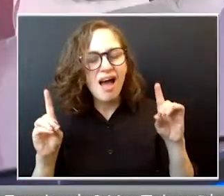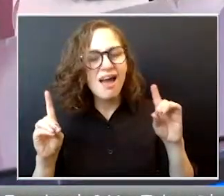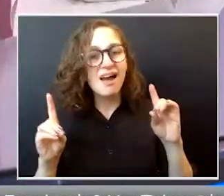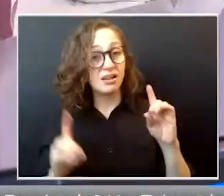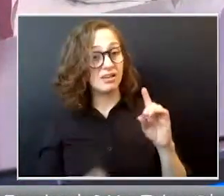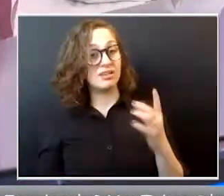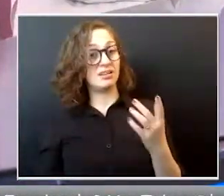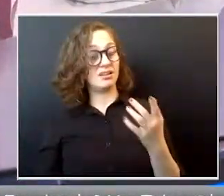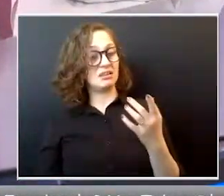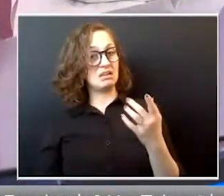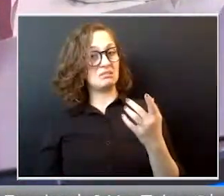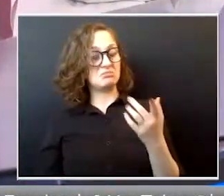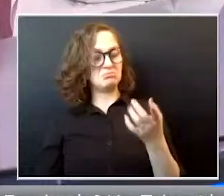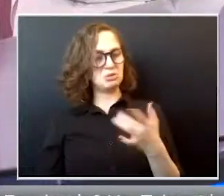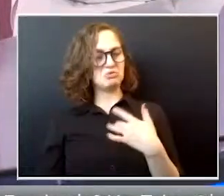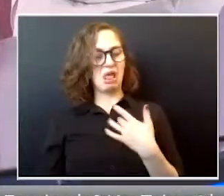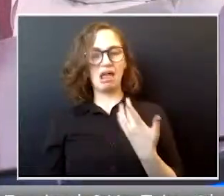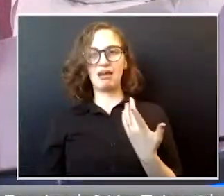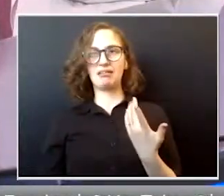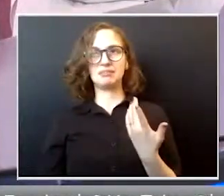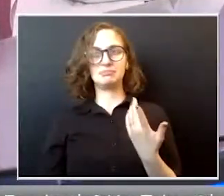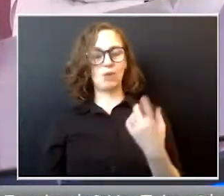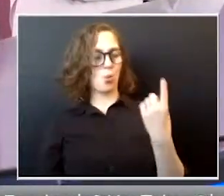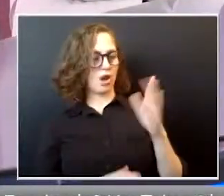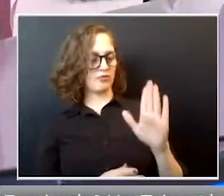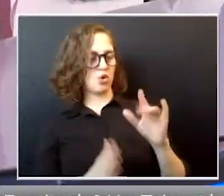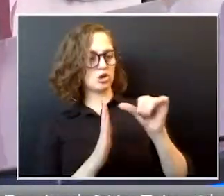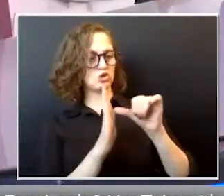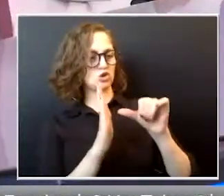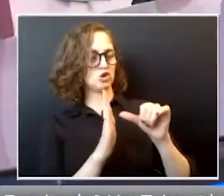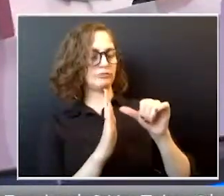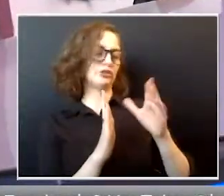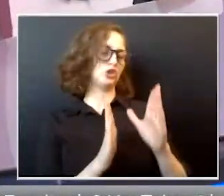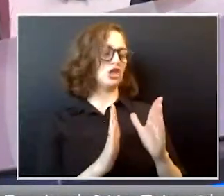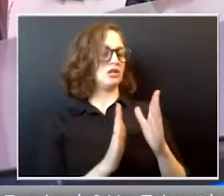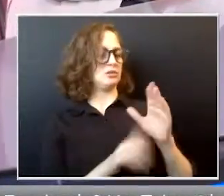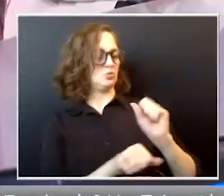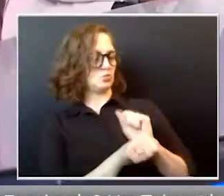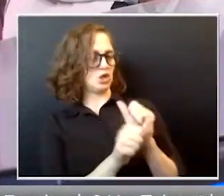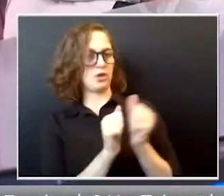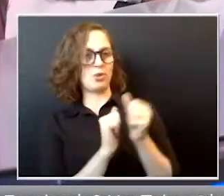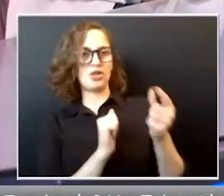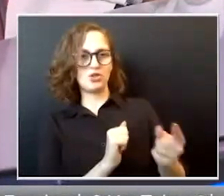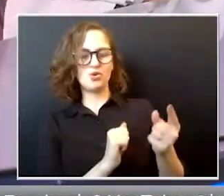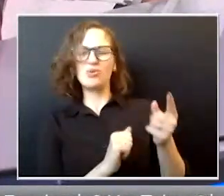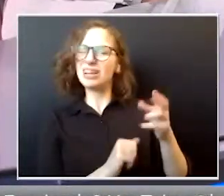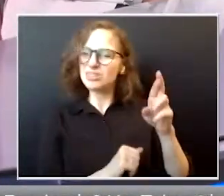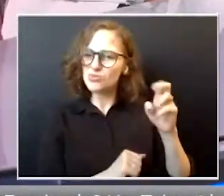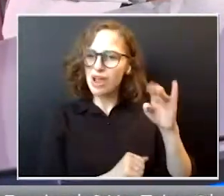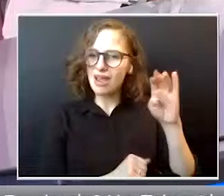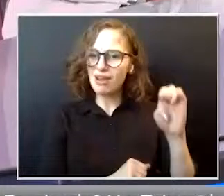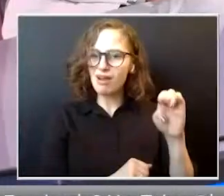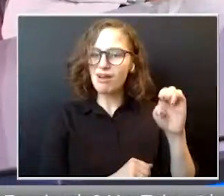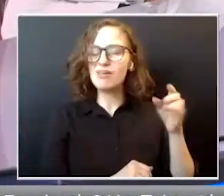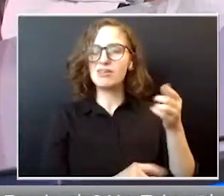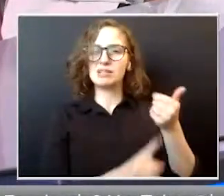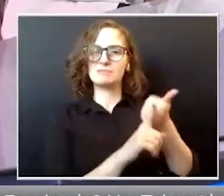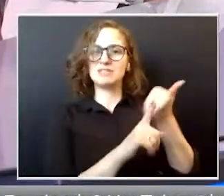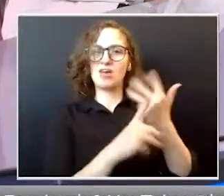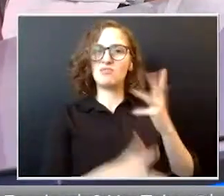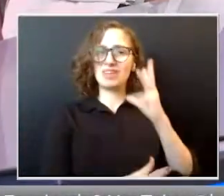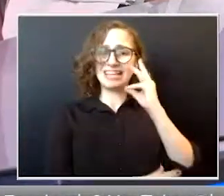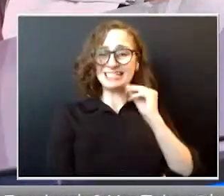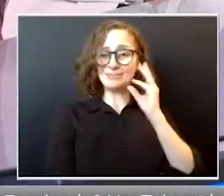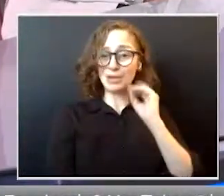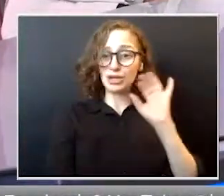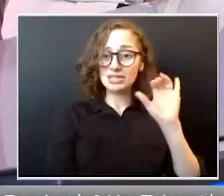surgeons working with you that's gone through the same procedure they perform all the time? For this one, yes, but